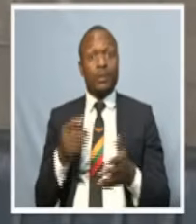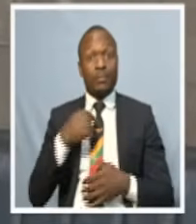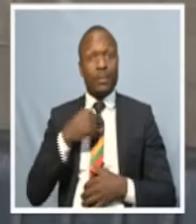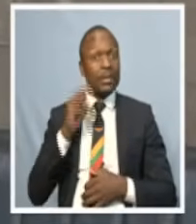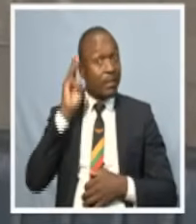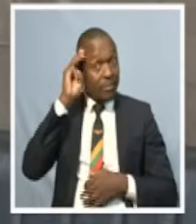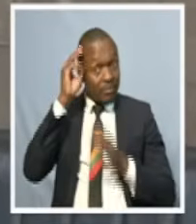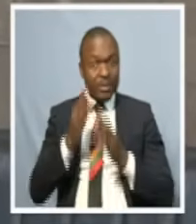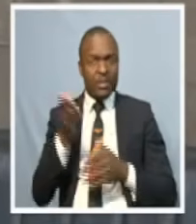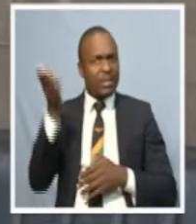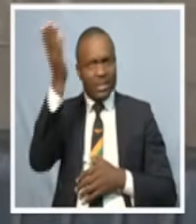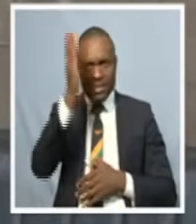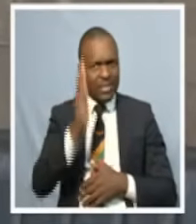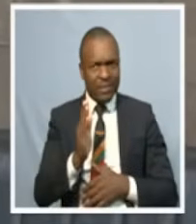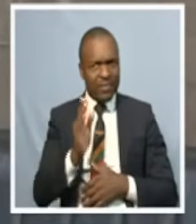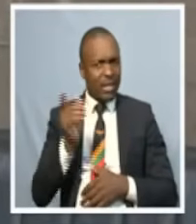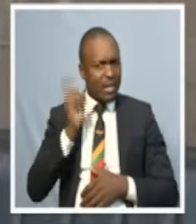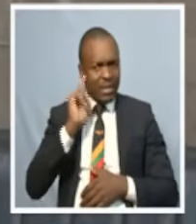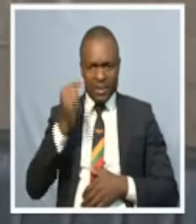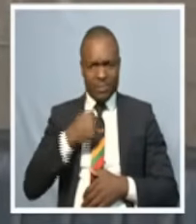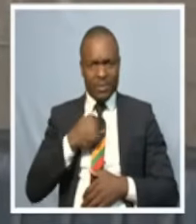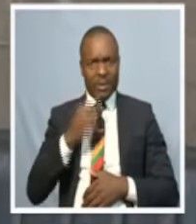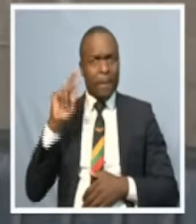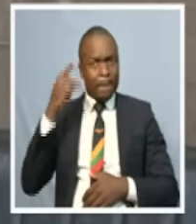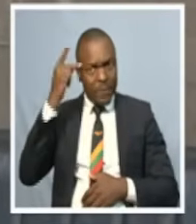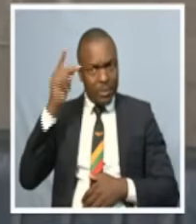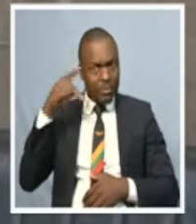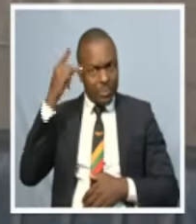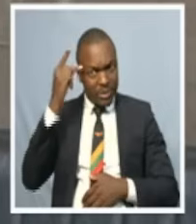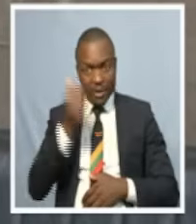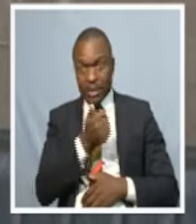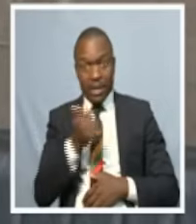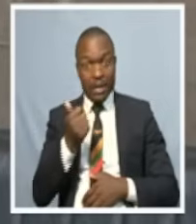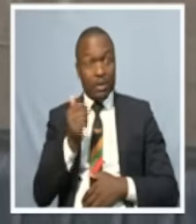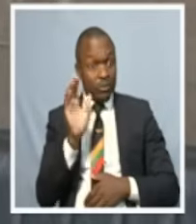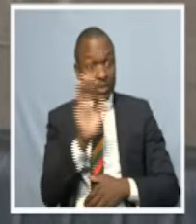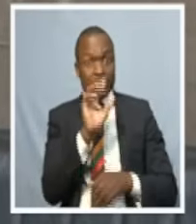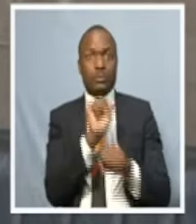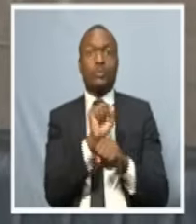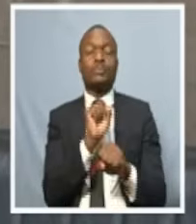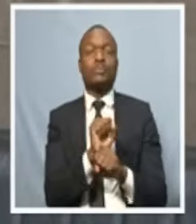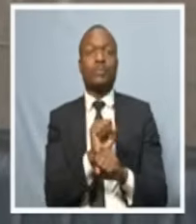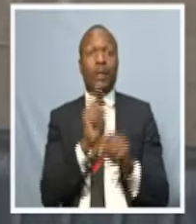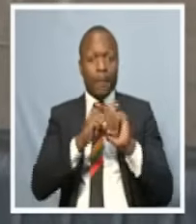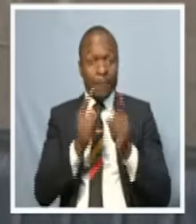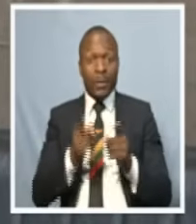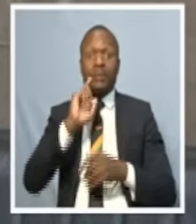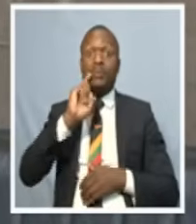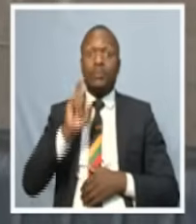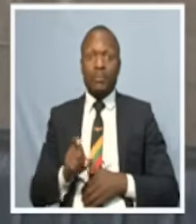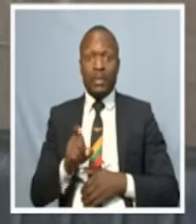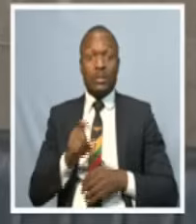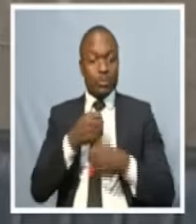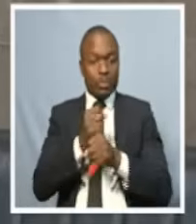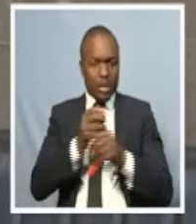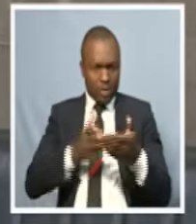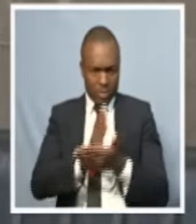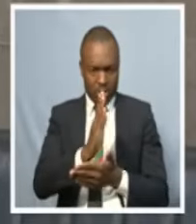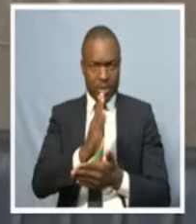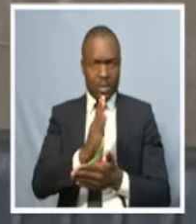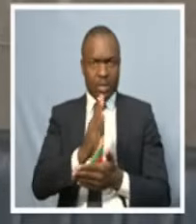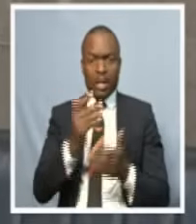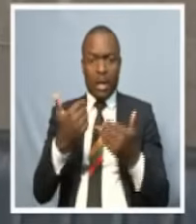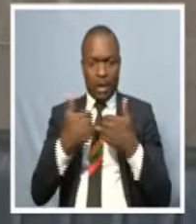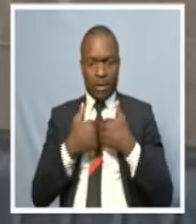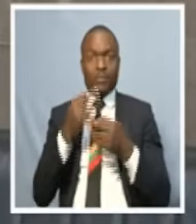never heard me politicize any of his work. But I have to make a correction, Madam Speaker, because